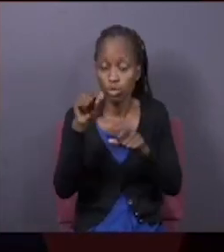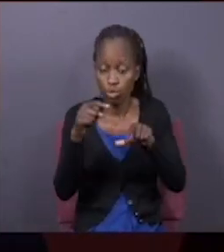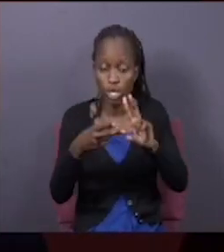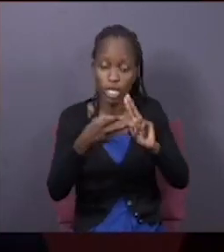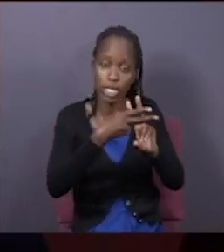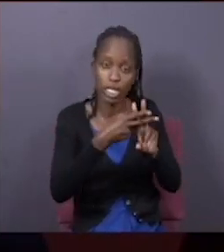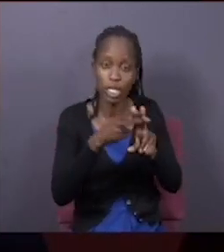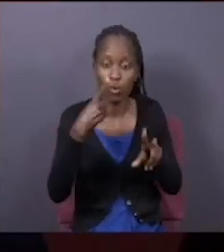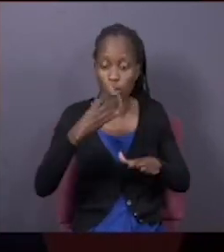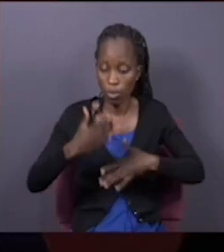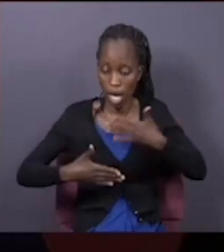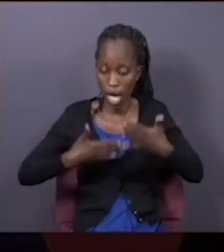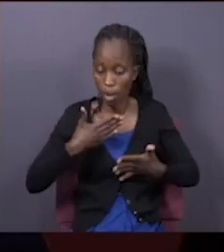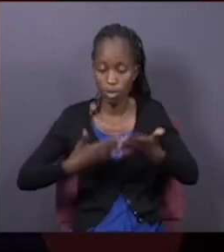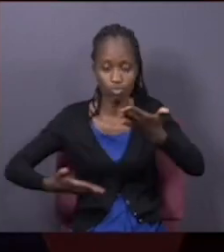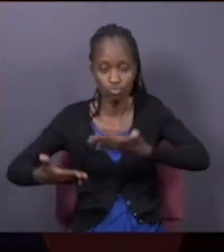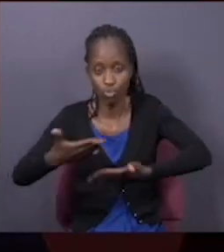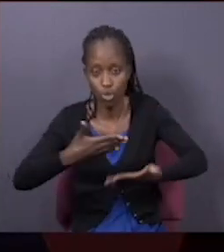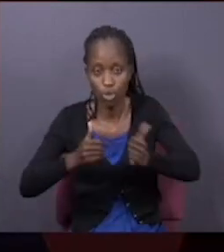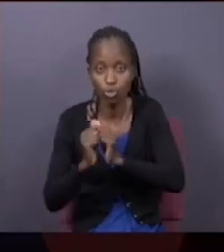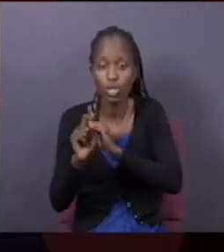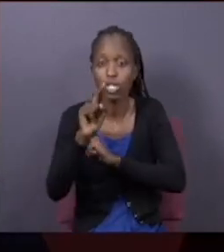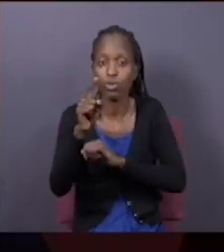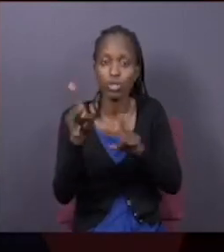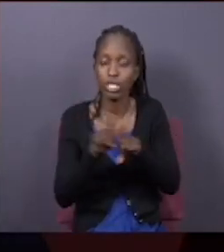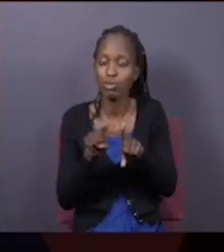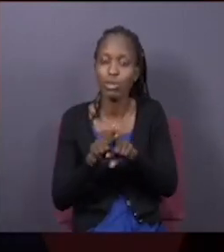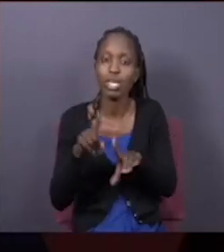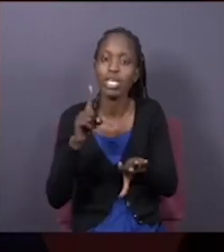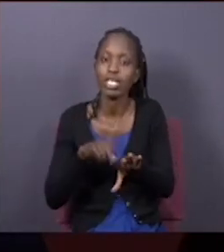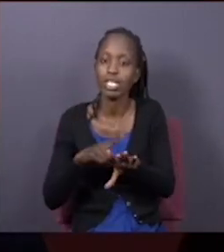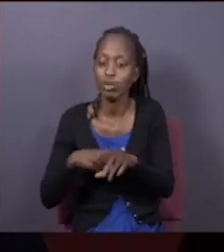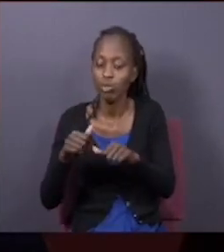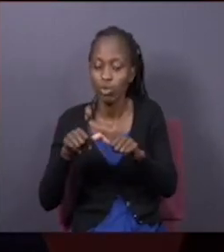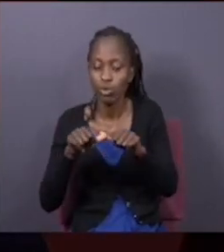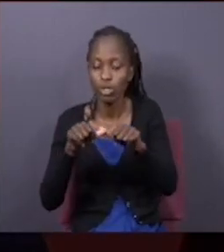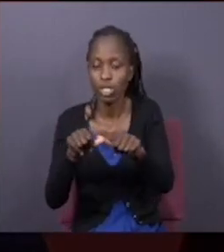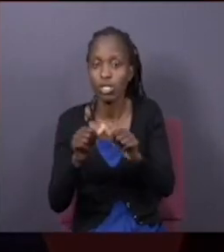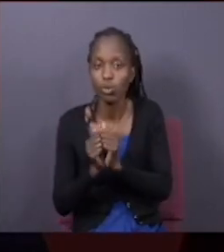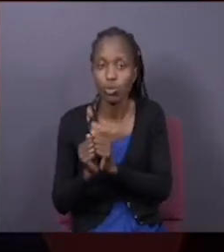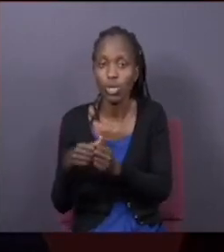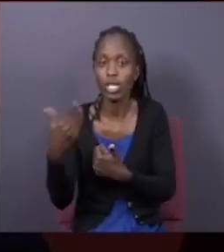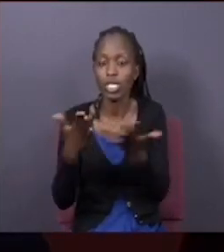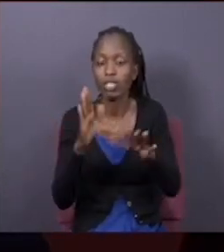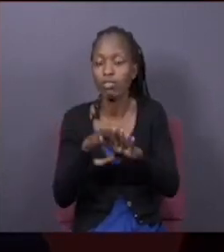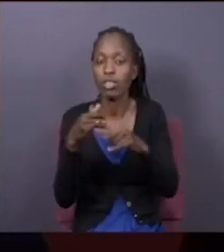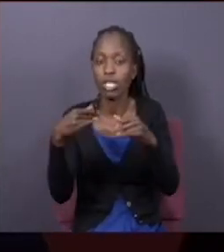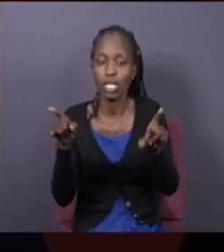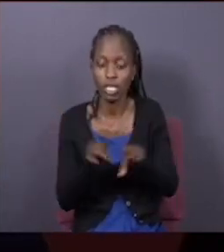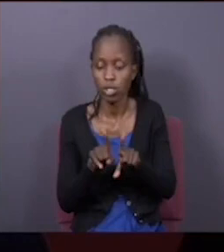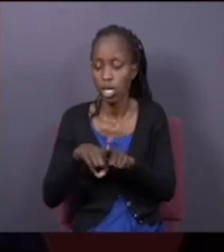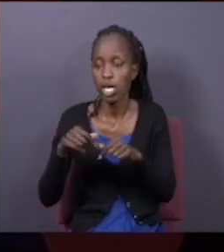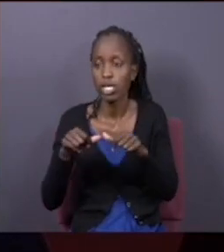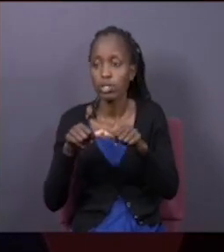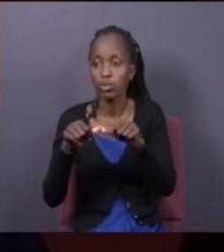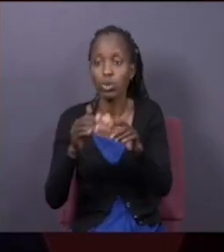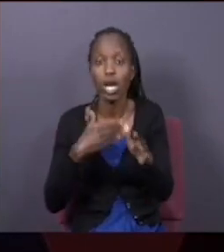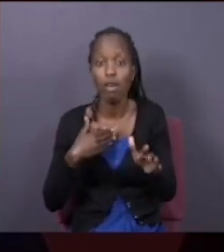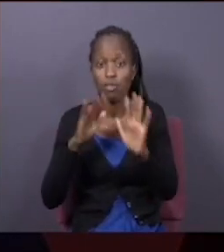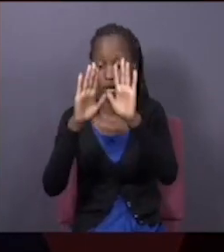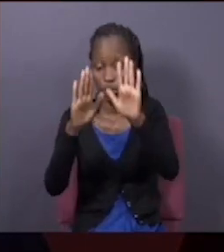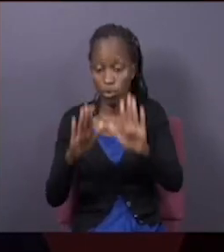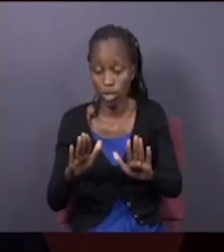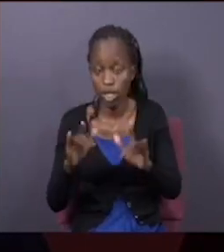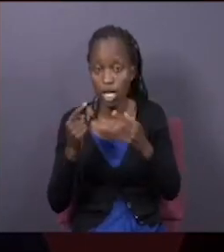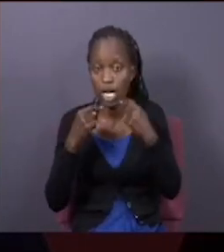we'll be happy to engage as we share this service online. Now, as we continue, here are some important